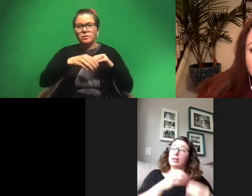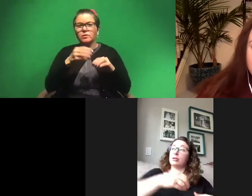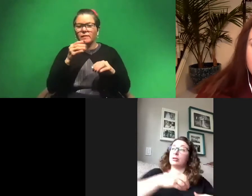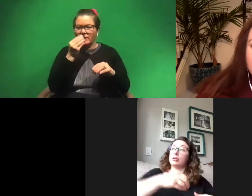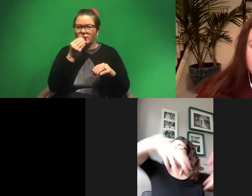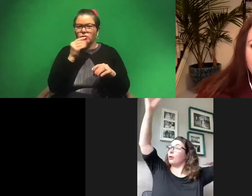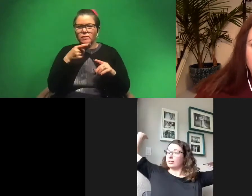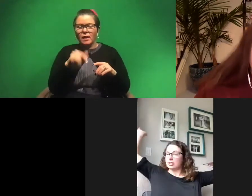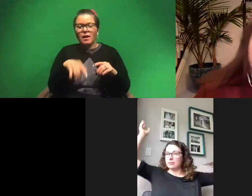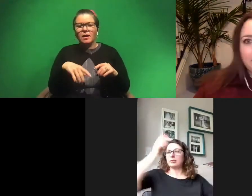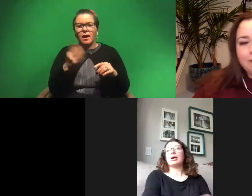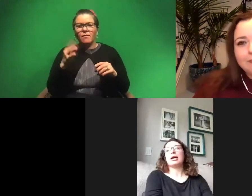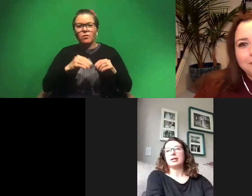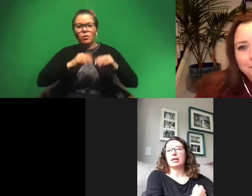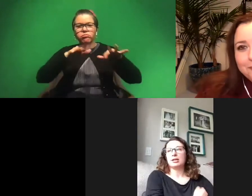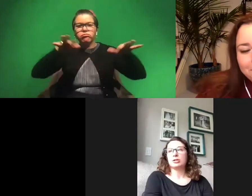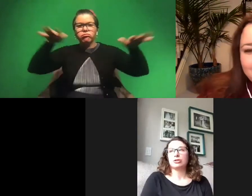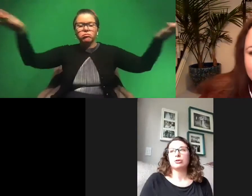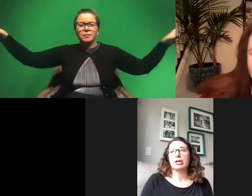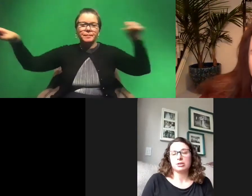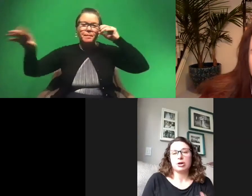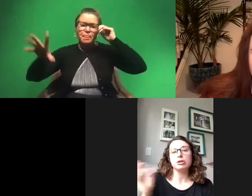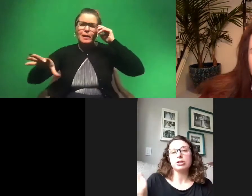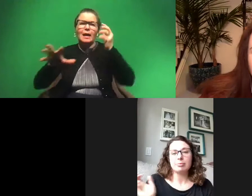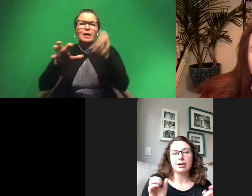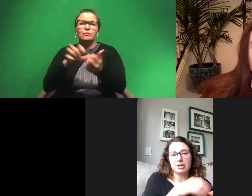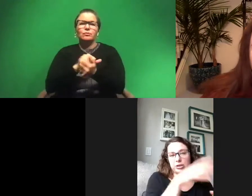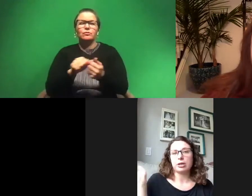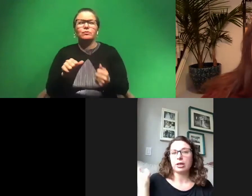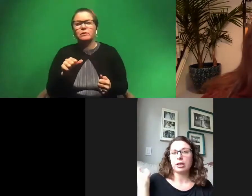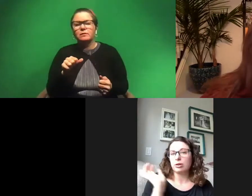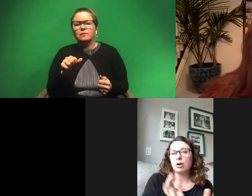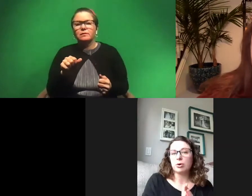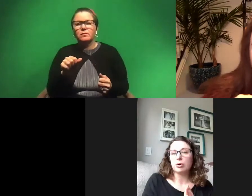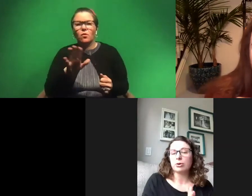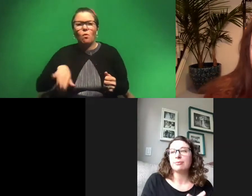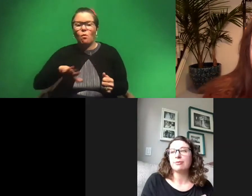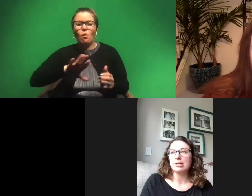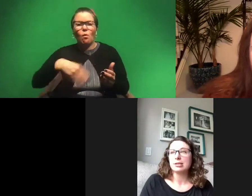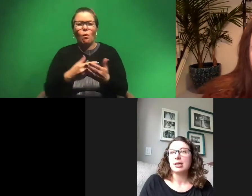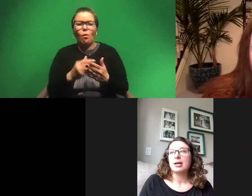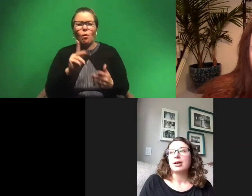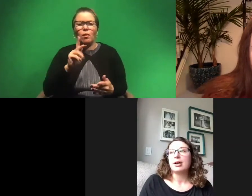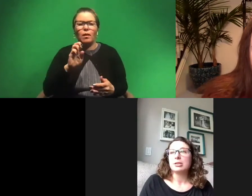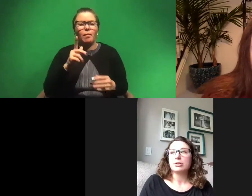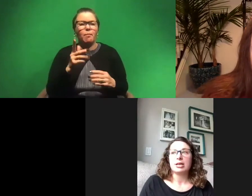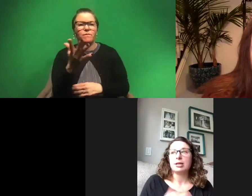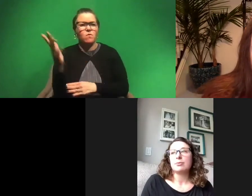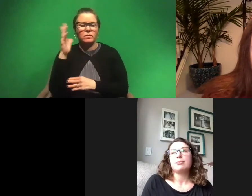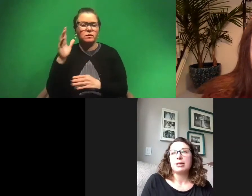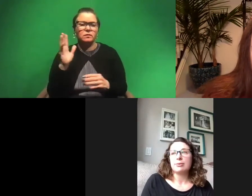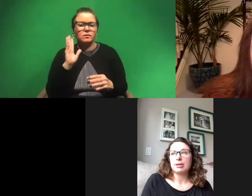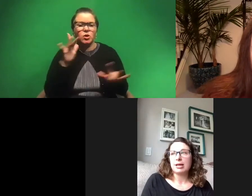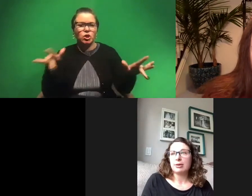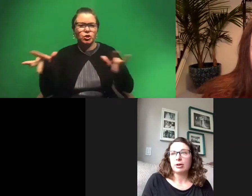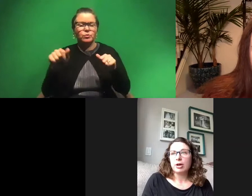the whole thing just floats away, and they can destroy, it's called urchin barrens. They destroy like a whole kelp forest. And so they can